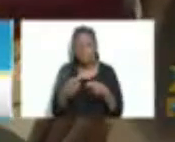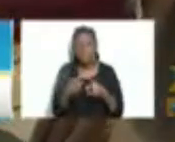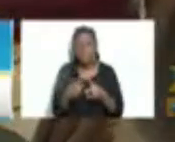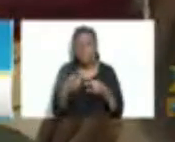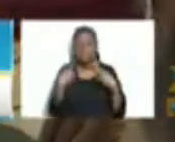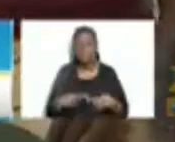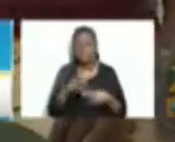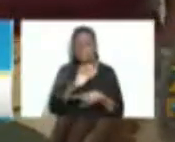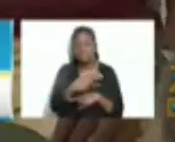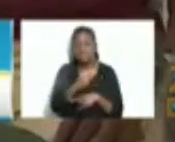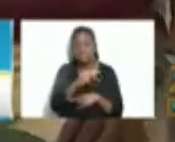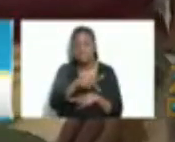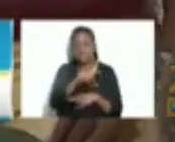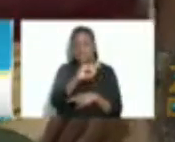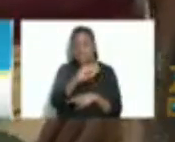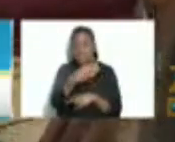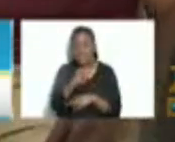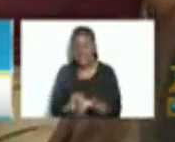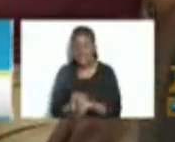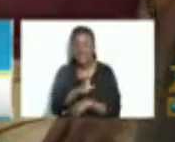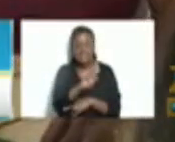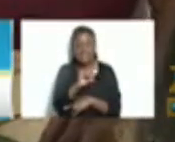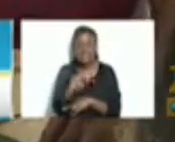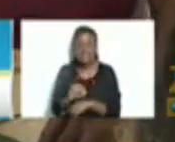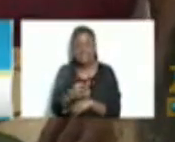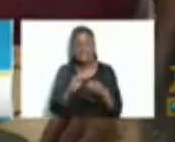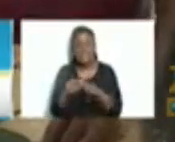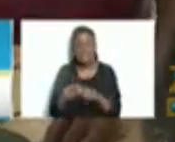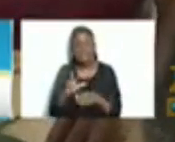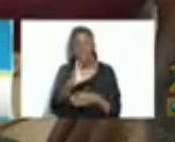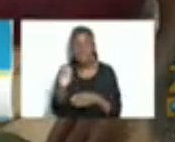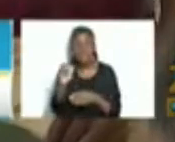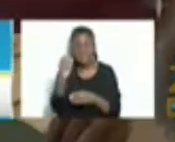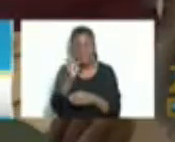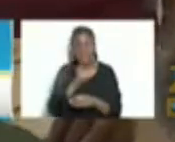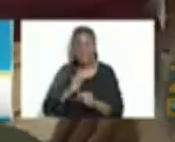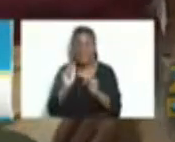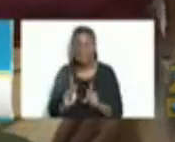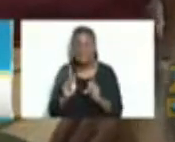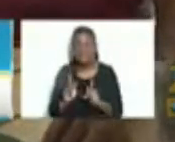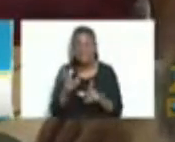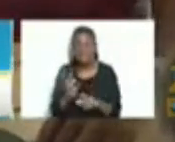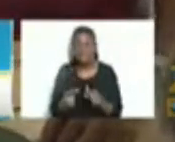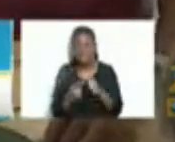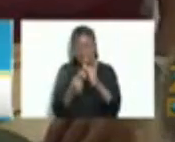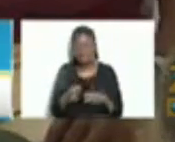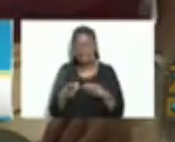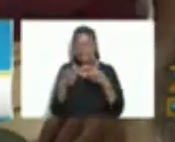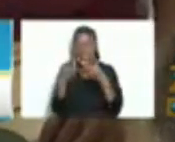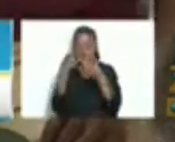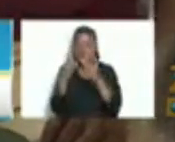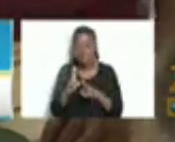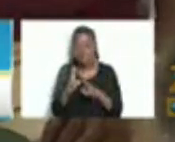and the wider community. 50 seniors given special honors. In addition to odd meals, attendees were surprised by a number of